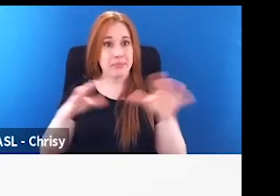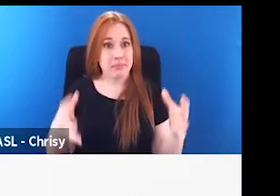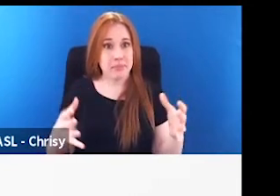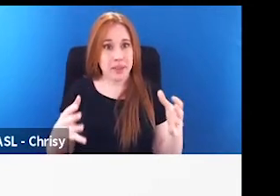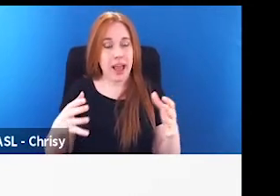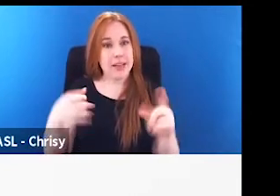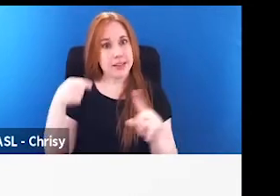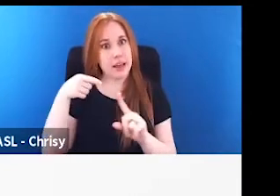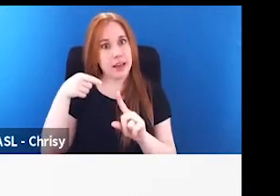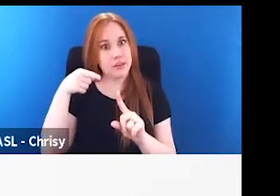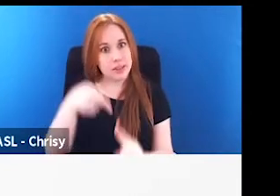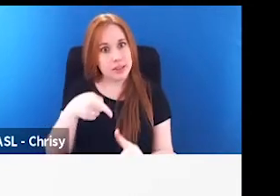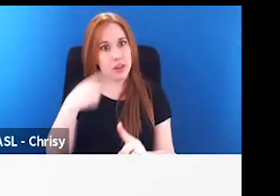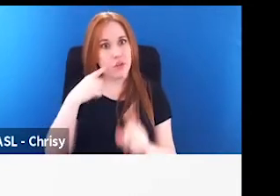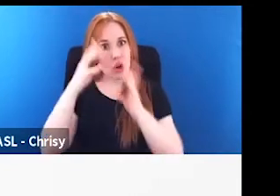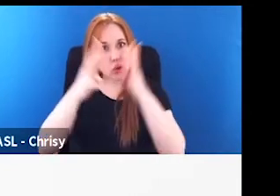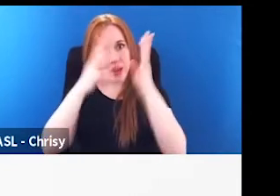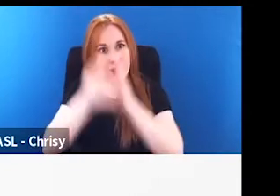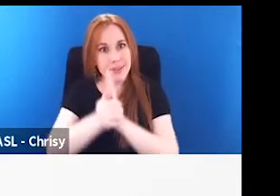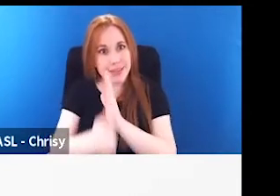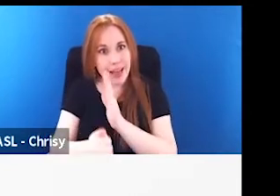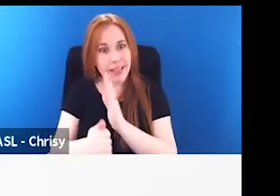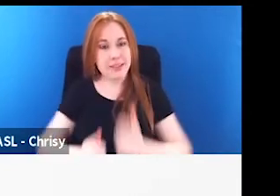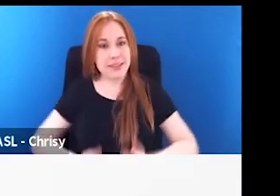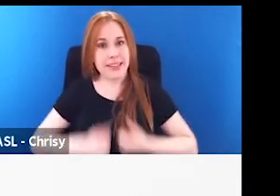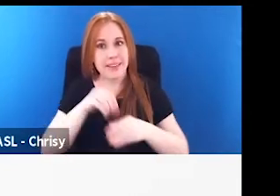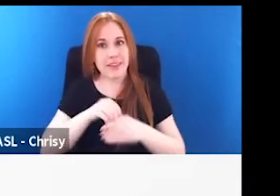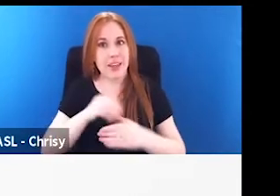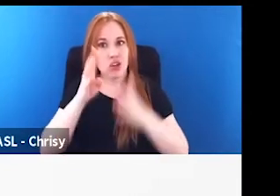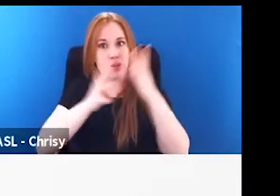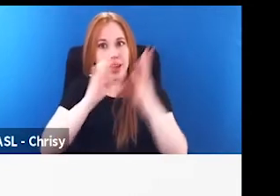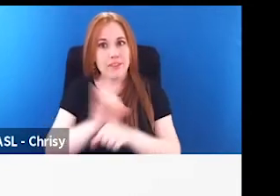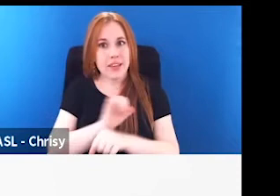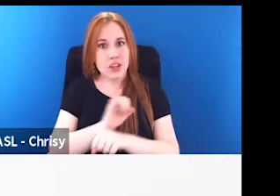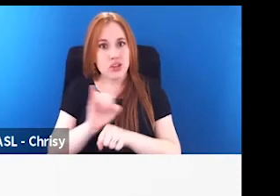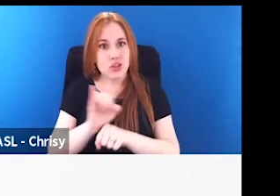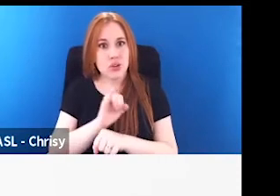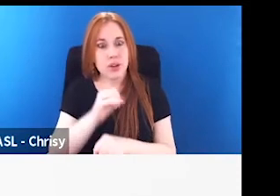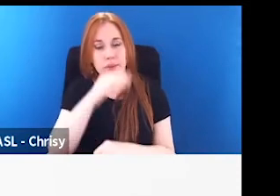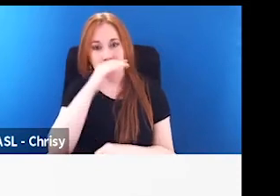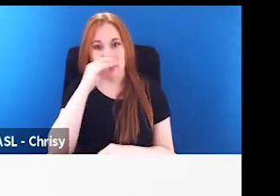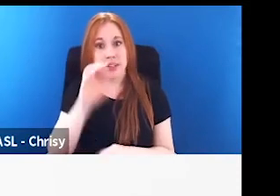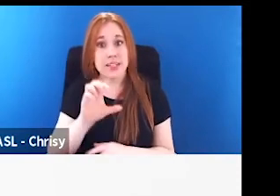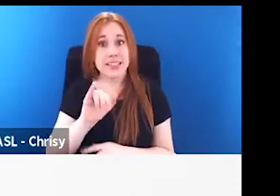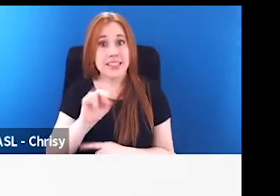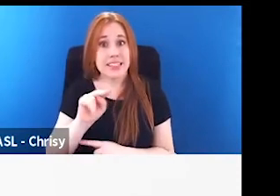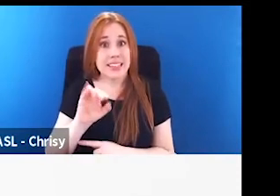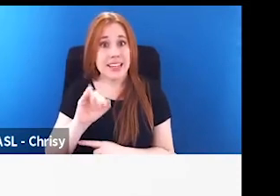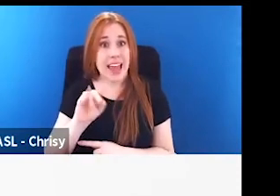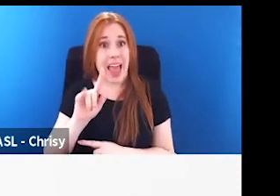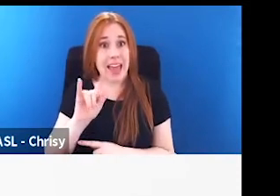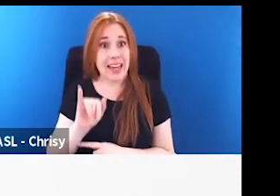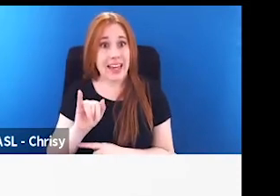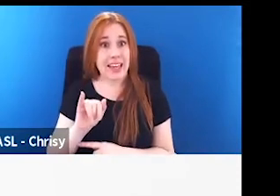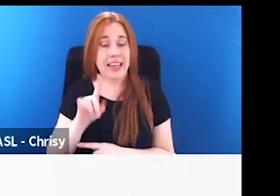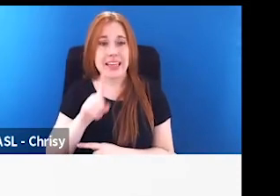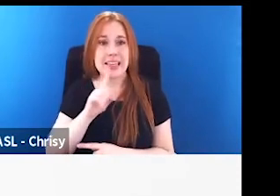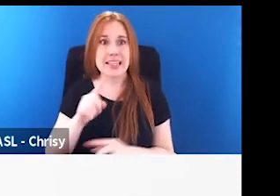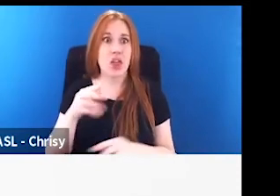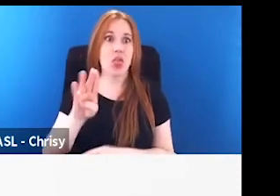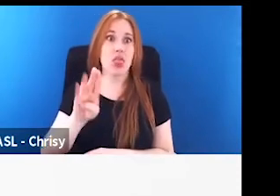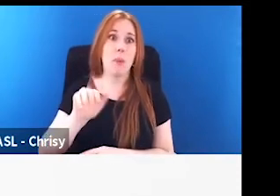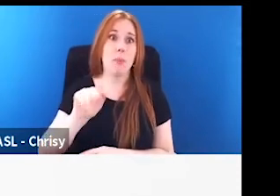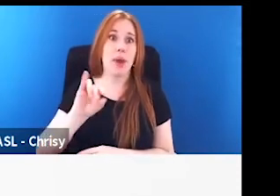destination for creative talent and within the creative industry. I mean, Cincinnati's if you're in the industry, Cincinnati's known as the branding hub of the